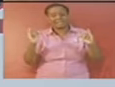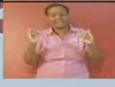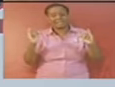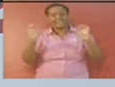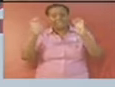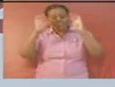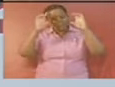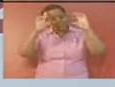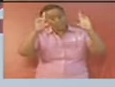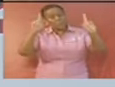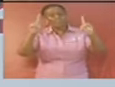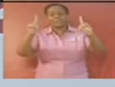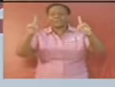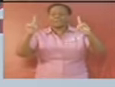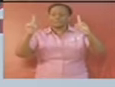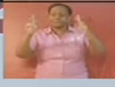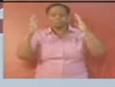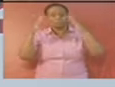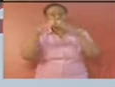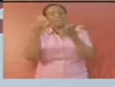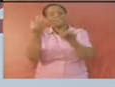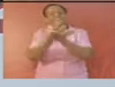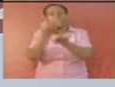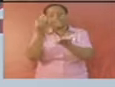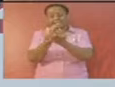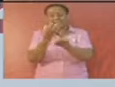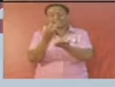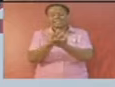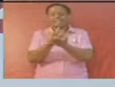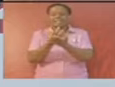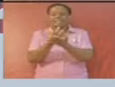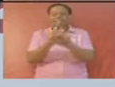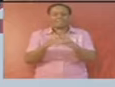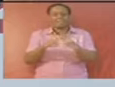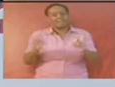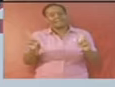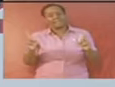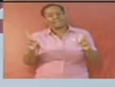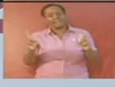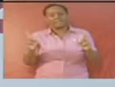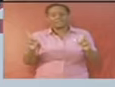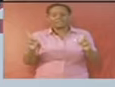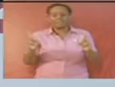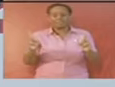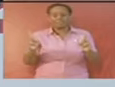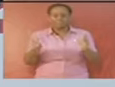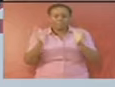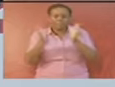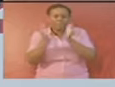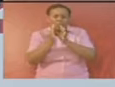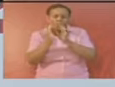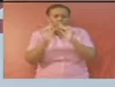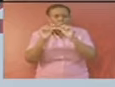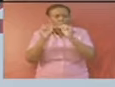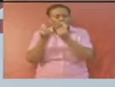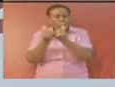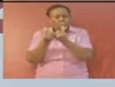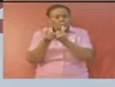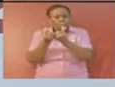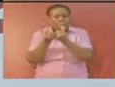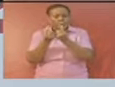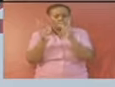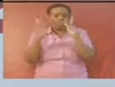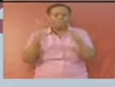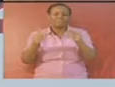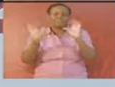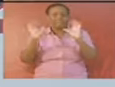budget, and these small theater things where people can maintain the social distancing and keeping on